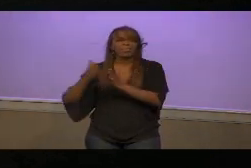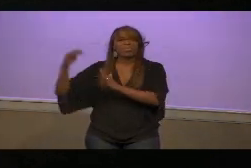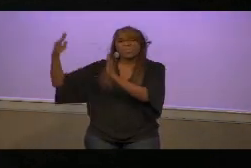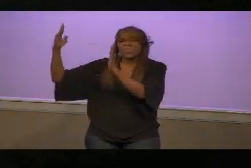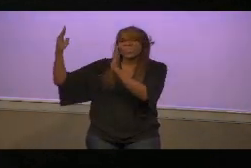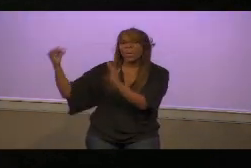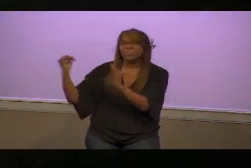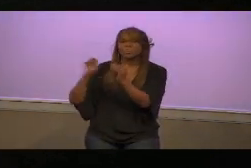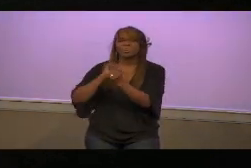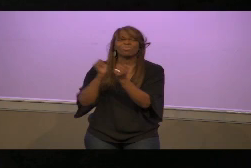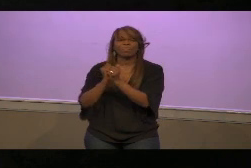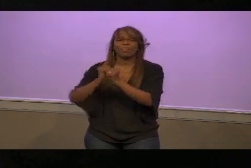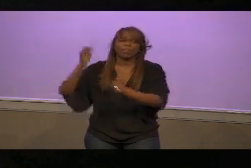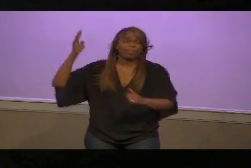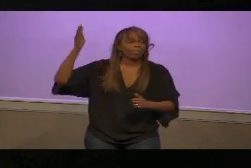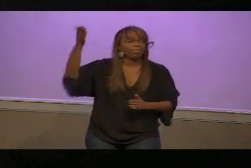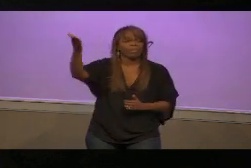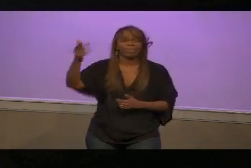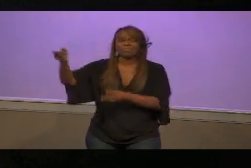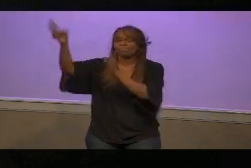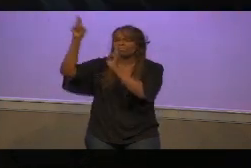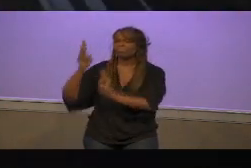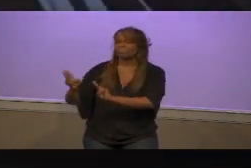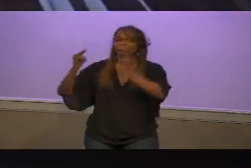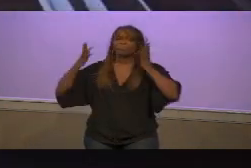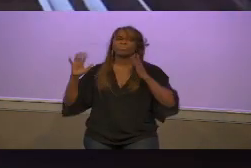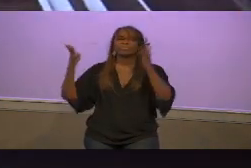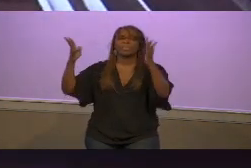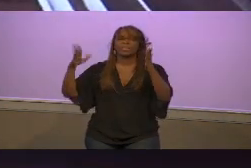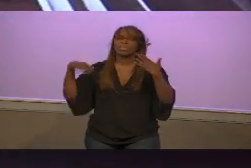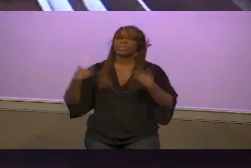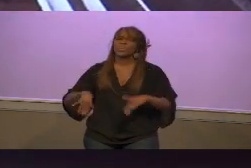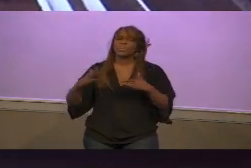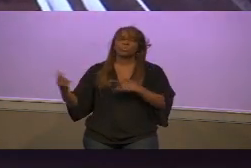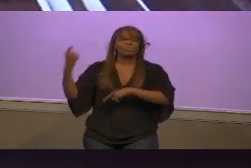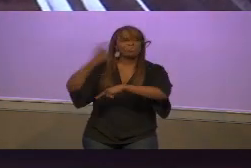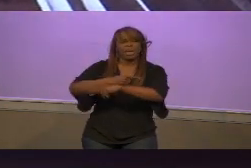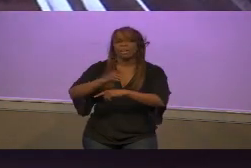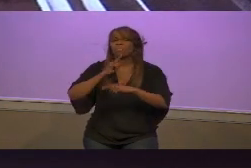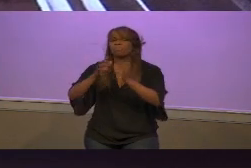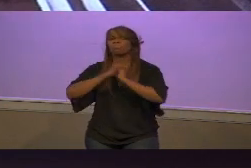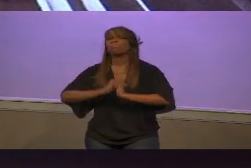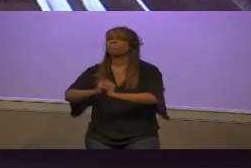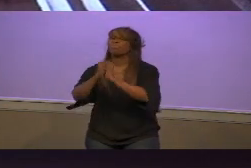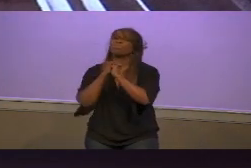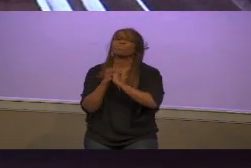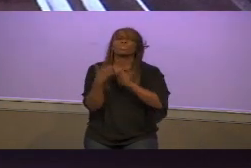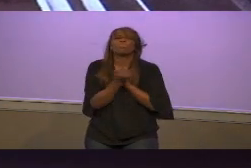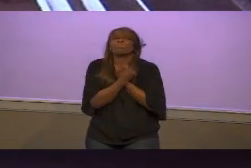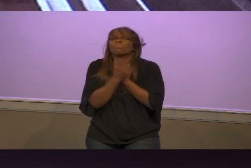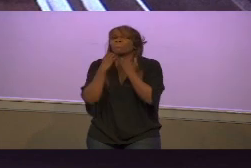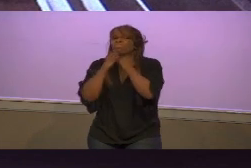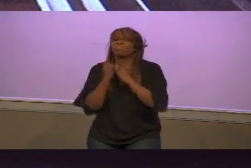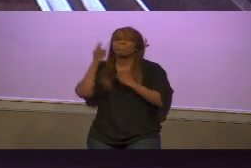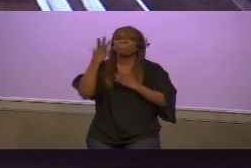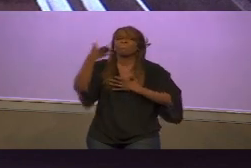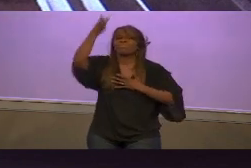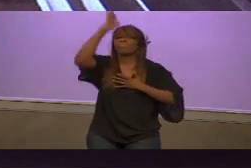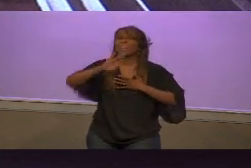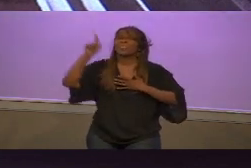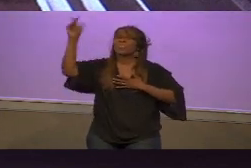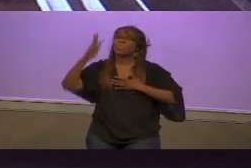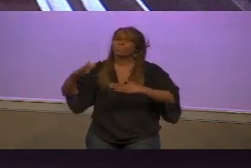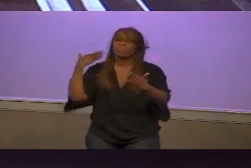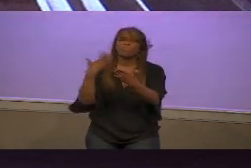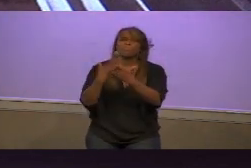to come. We bless you and praise you and magnify you today. We worship and adore you, oh God, because you are a good